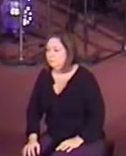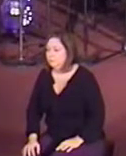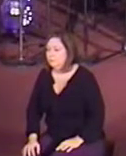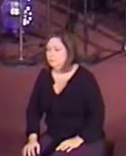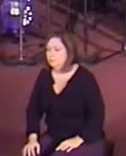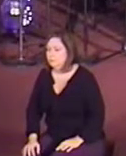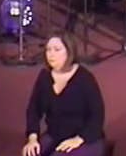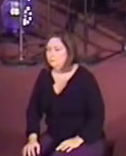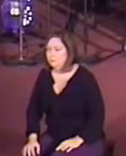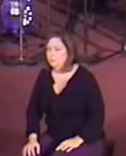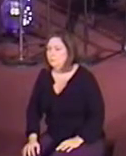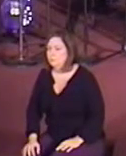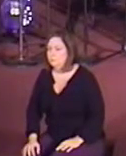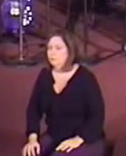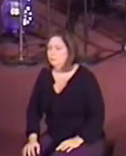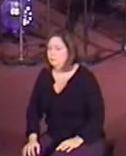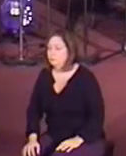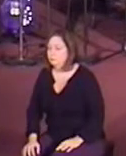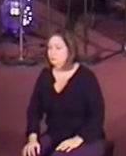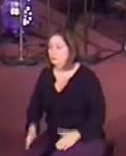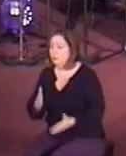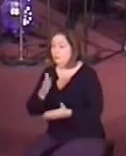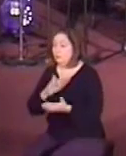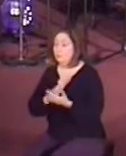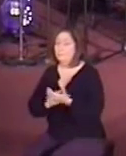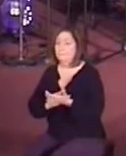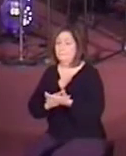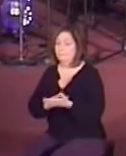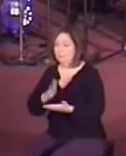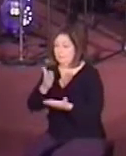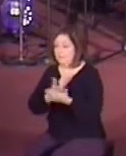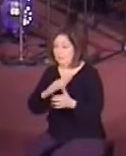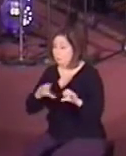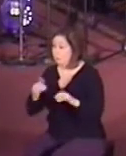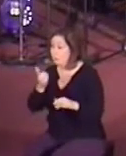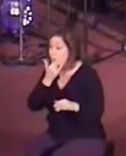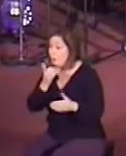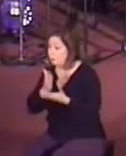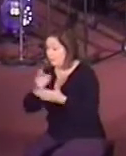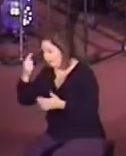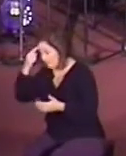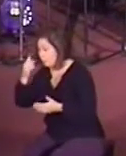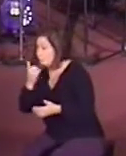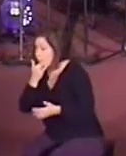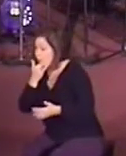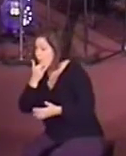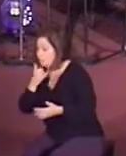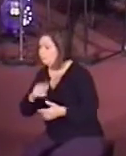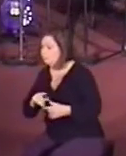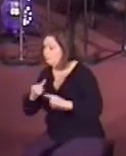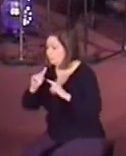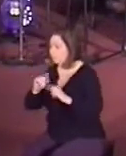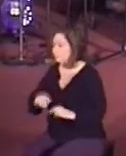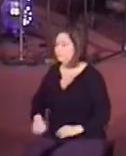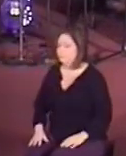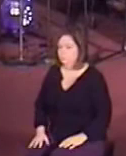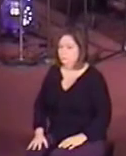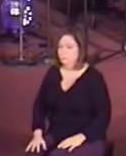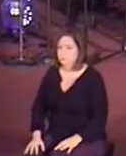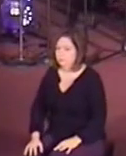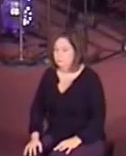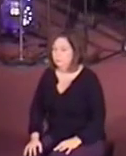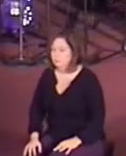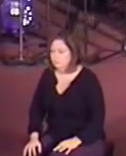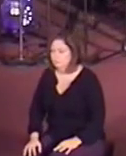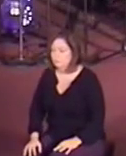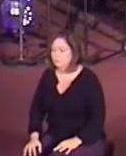thoughts. Stop doing wrong and stop thinking wrong, in other words. Let him return to the Lord, and he will have mercy on